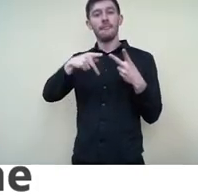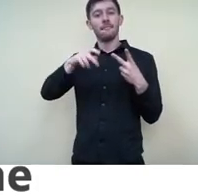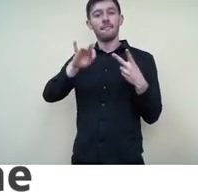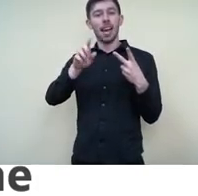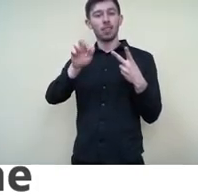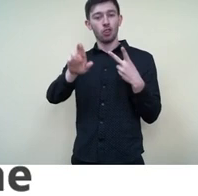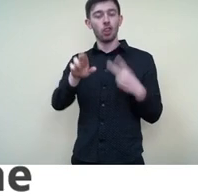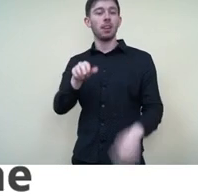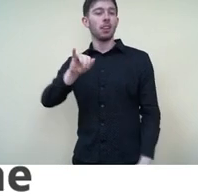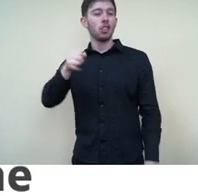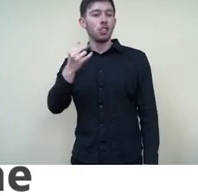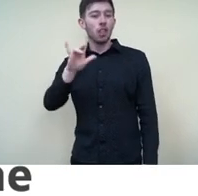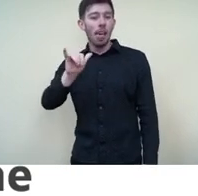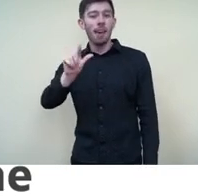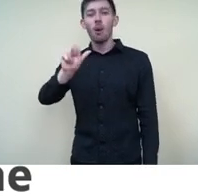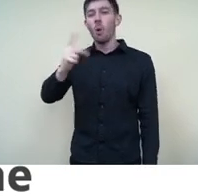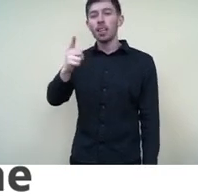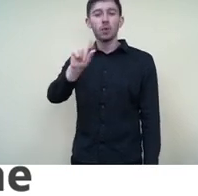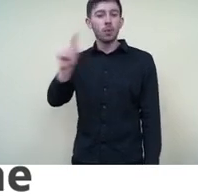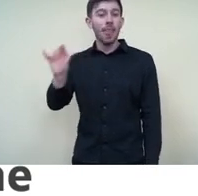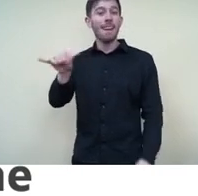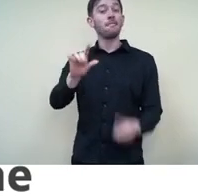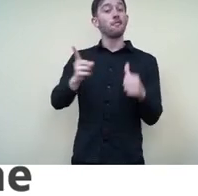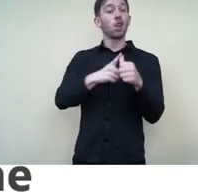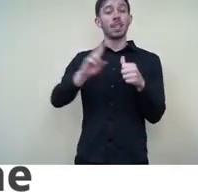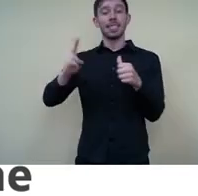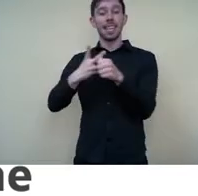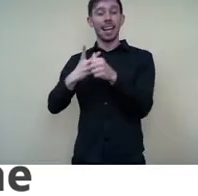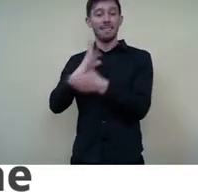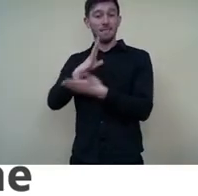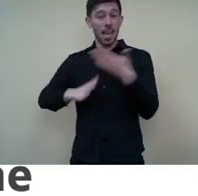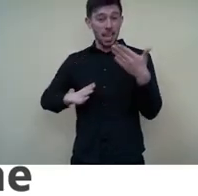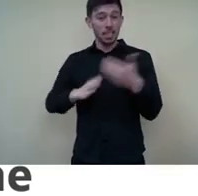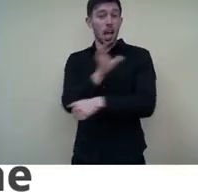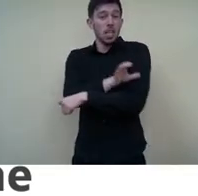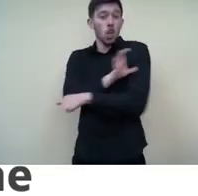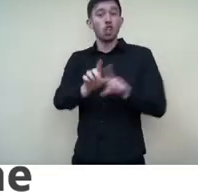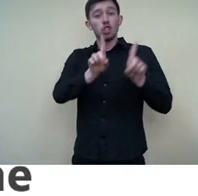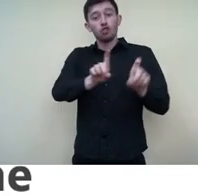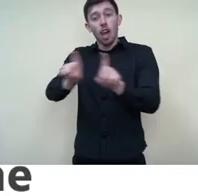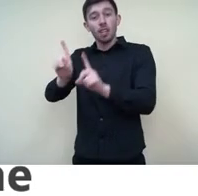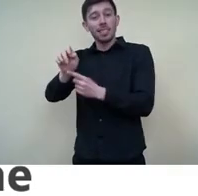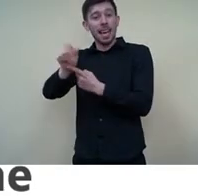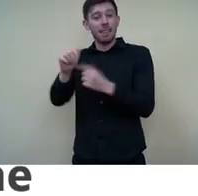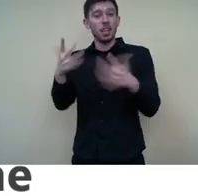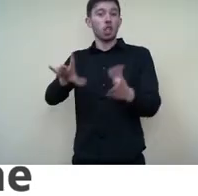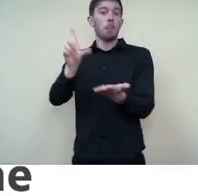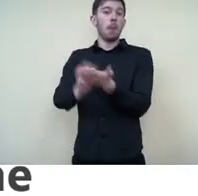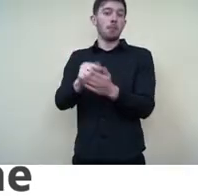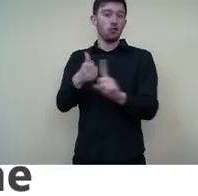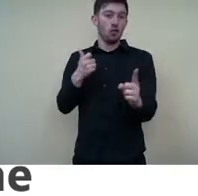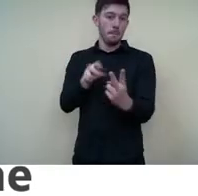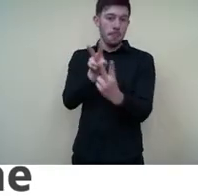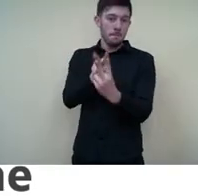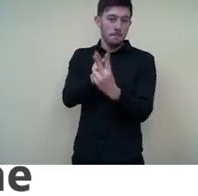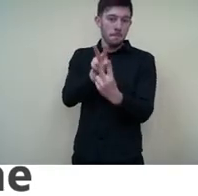August 2020, the phase 1 and 2 clinical trial data was published by both Moderna and Pfizer. And so already